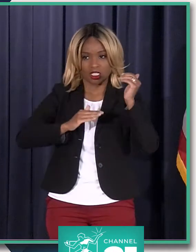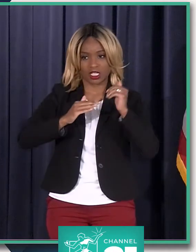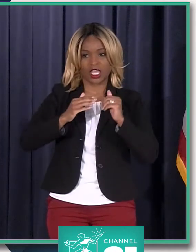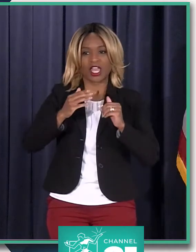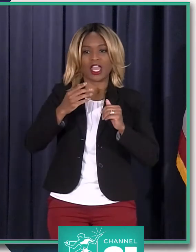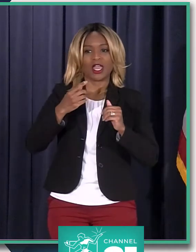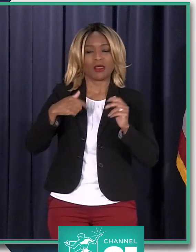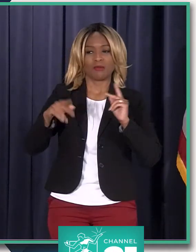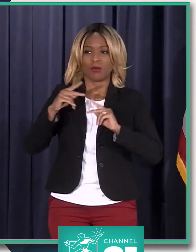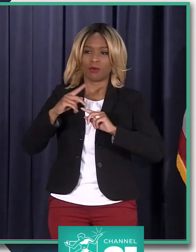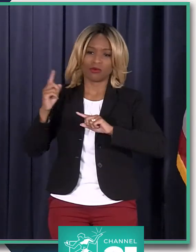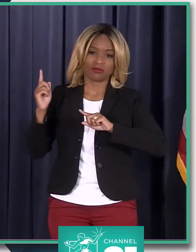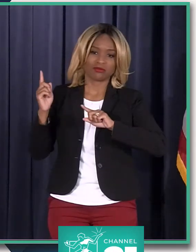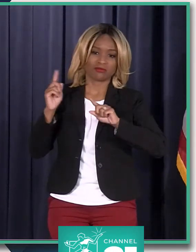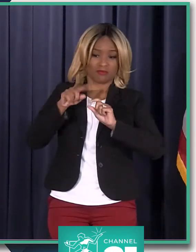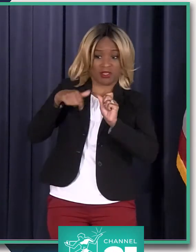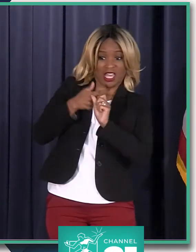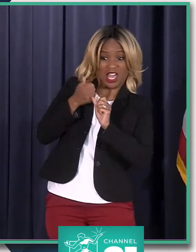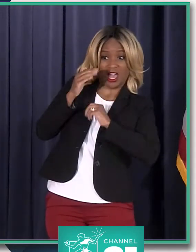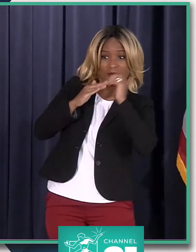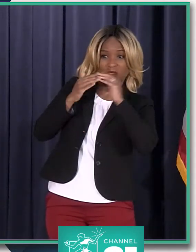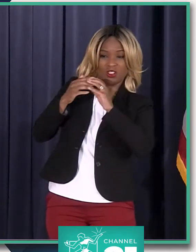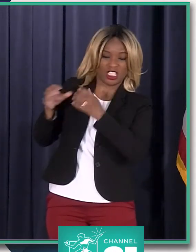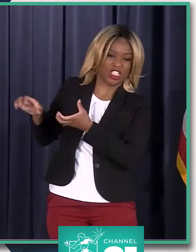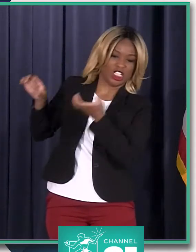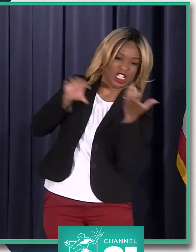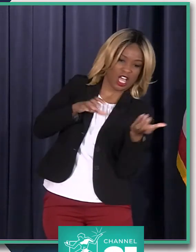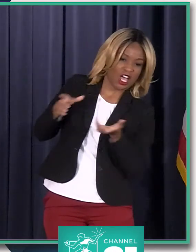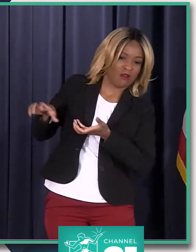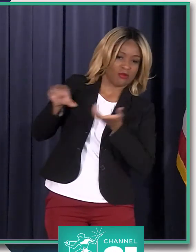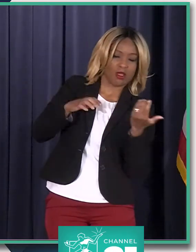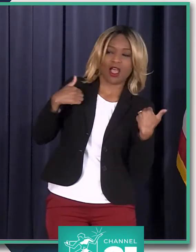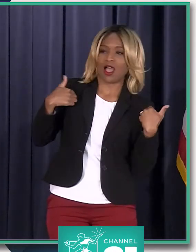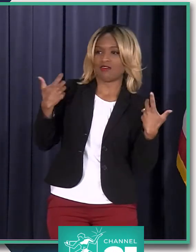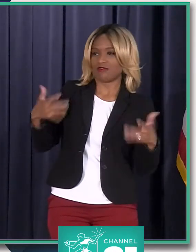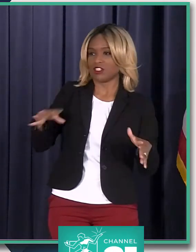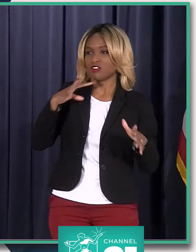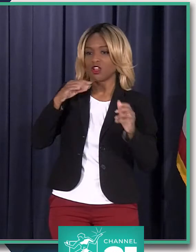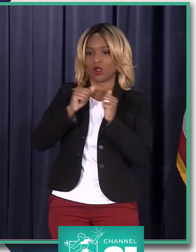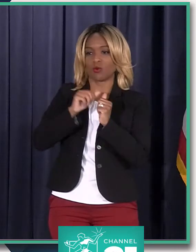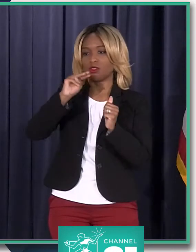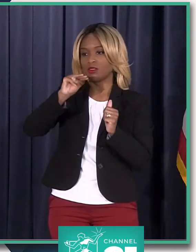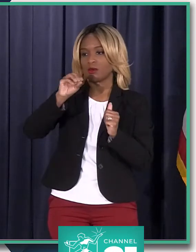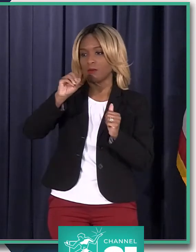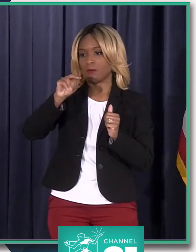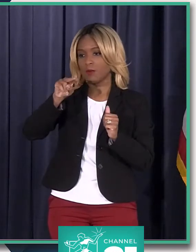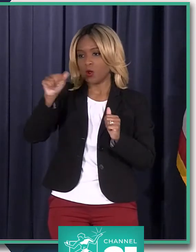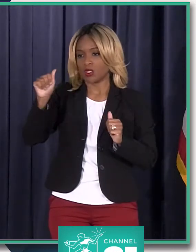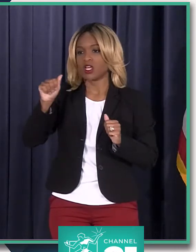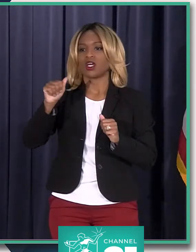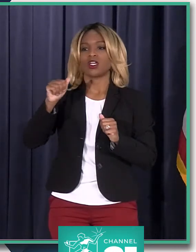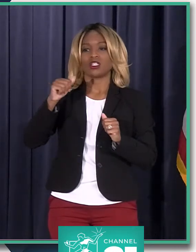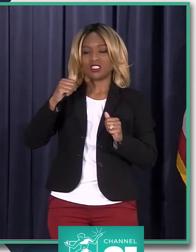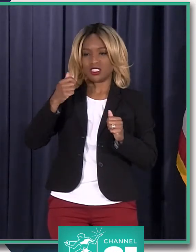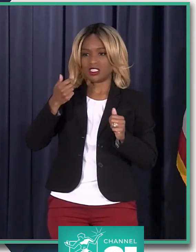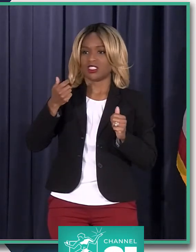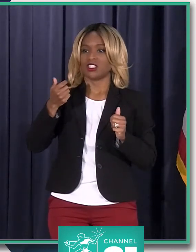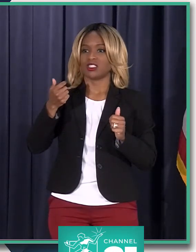dumping constantly behind the building. I talked to Mona. She's had that the debris picked